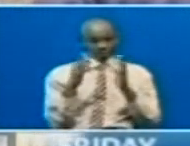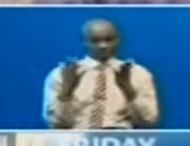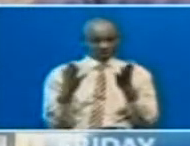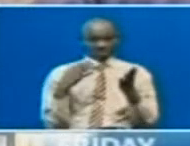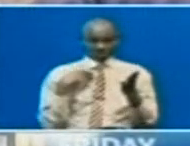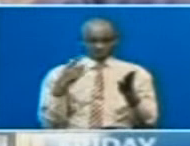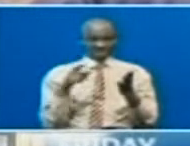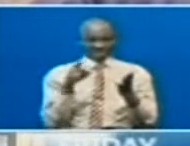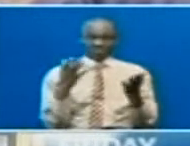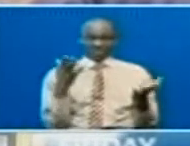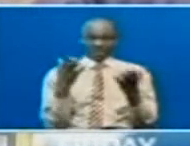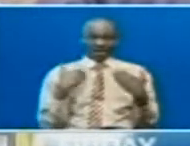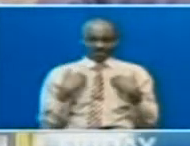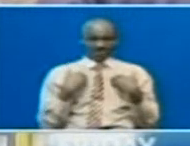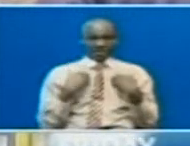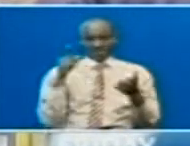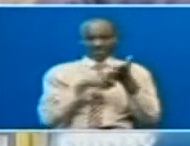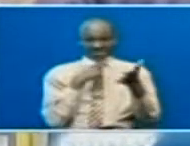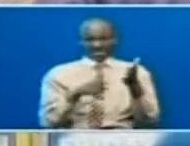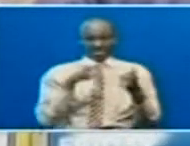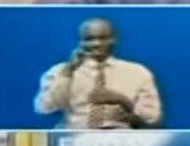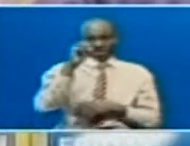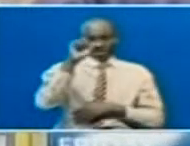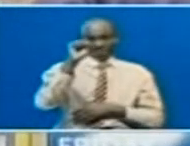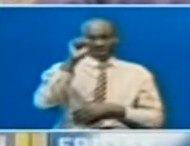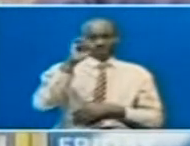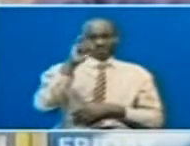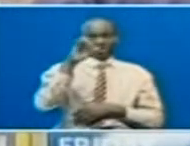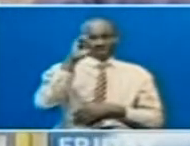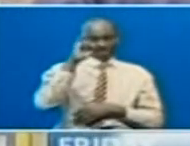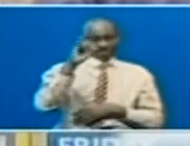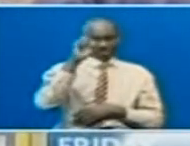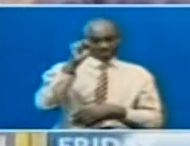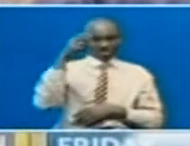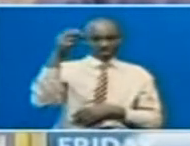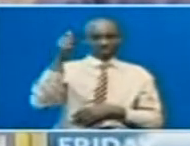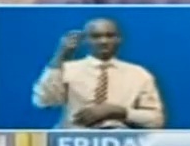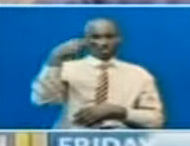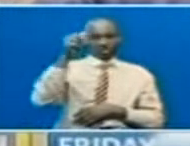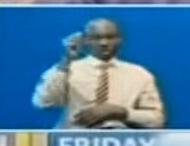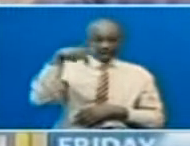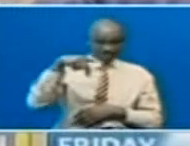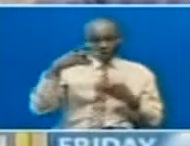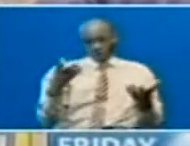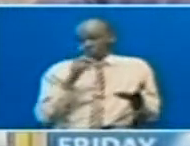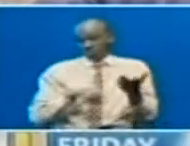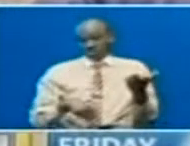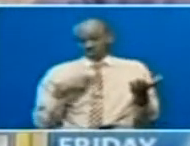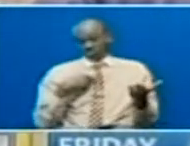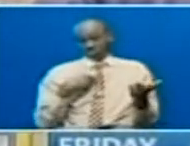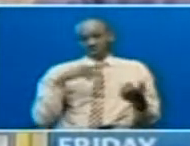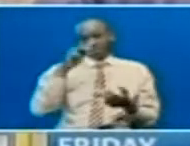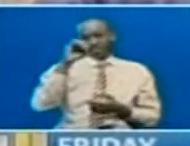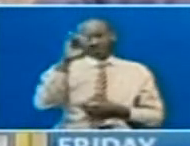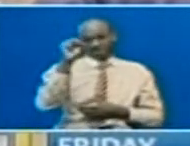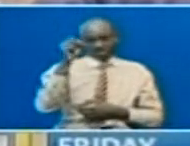This mishap, like a mistake, something that happened that shouldn't have happened. Is it mishap? Do you pronounce that H or is